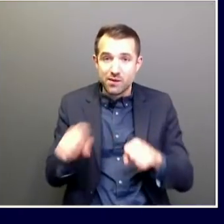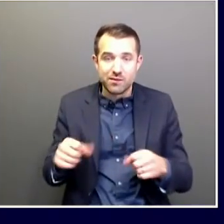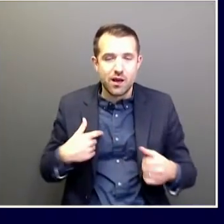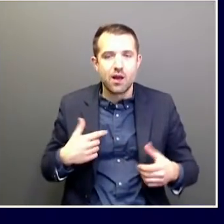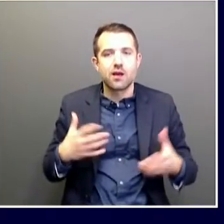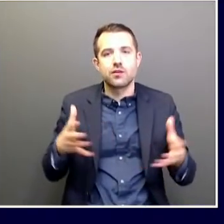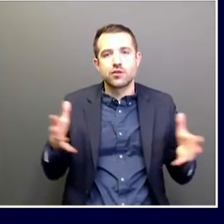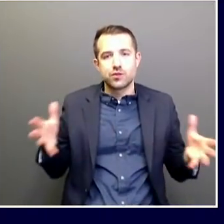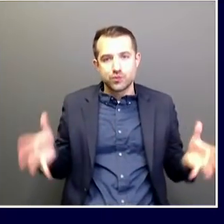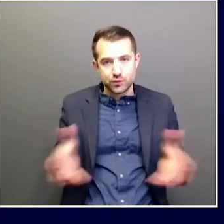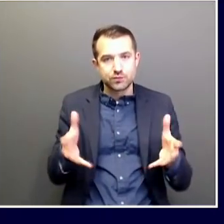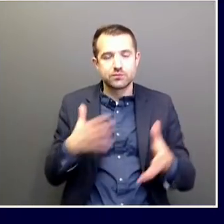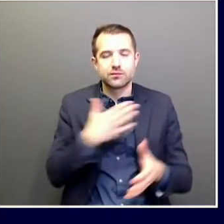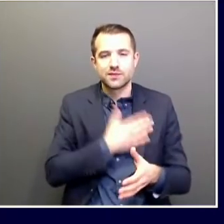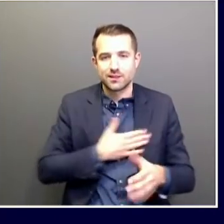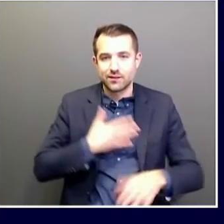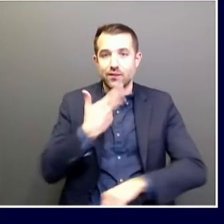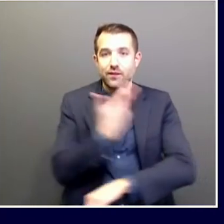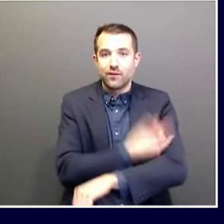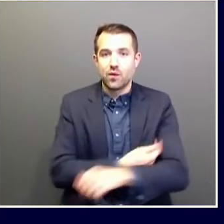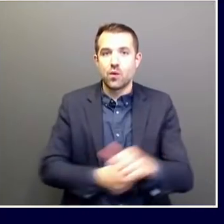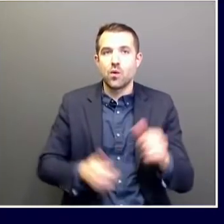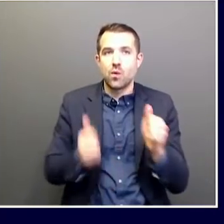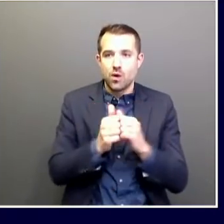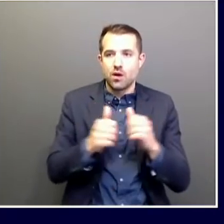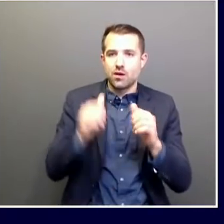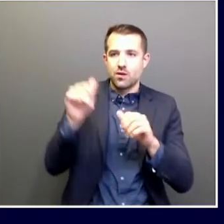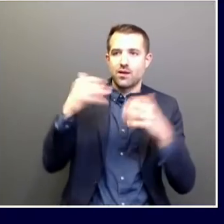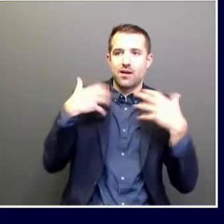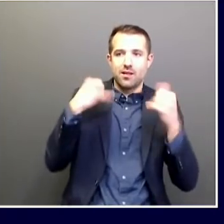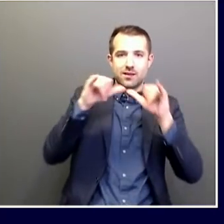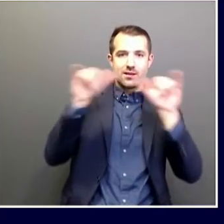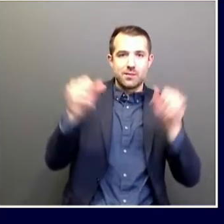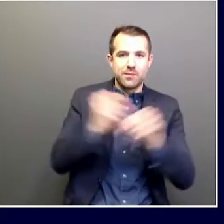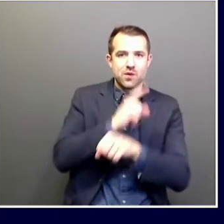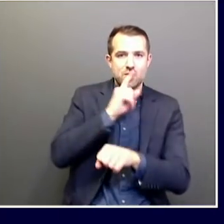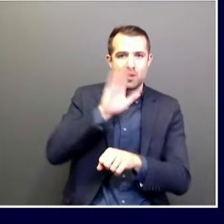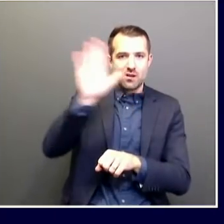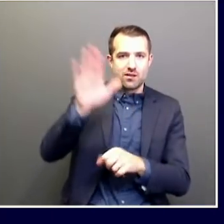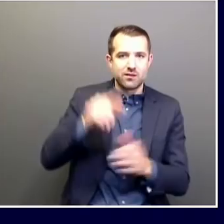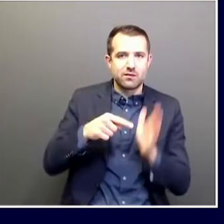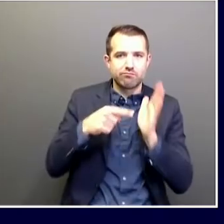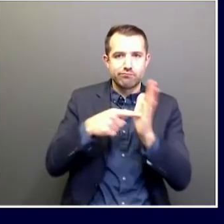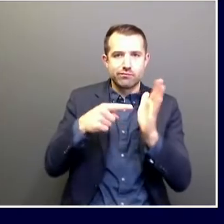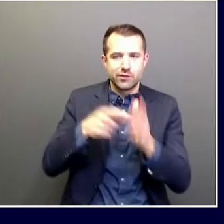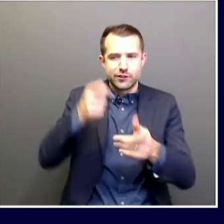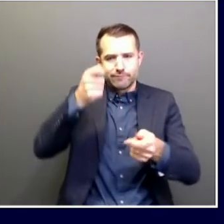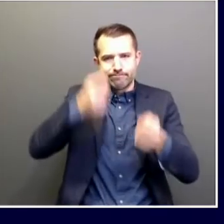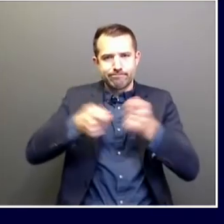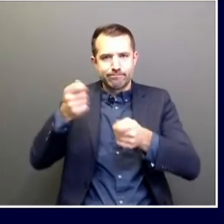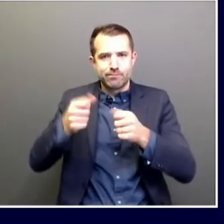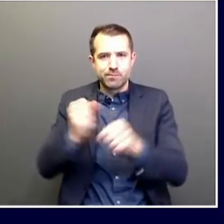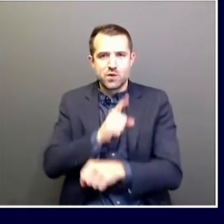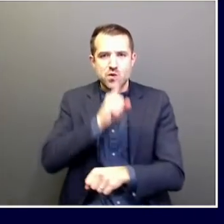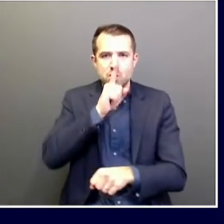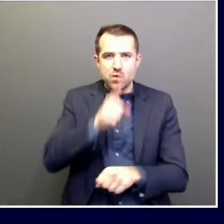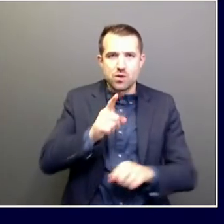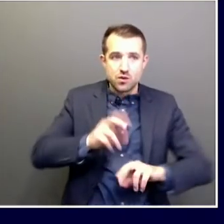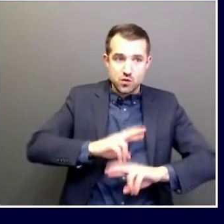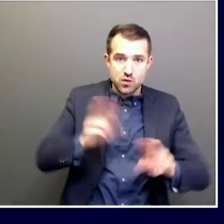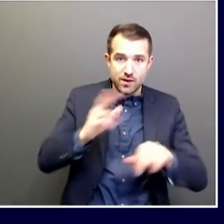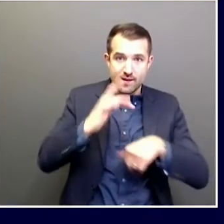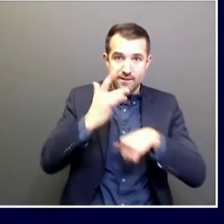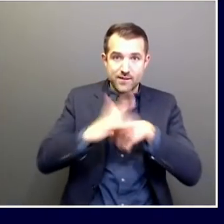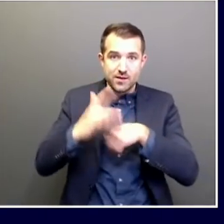really try to adapt our capacity models to this situation so we really can make sure that we can